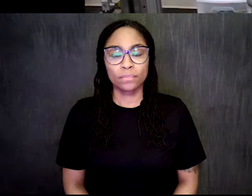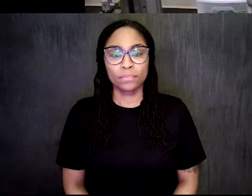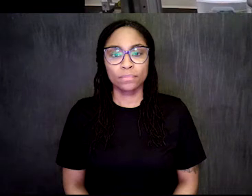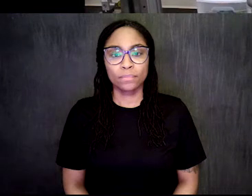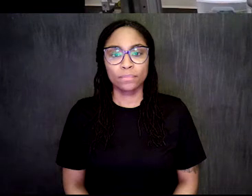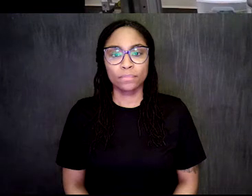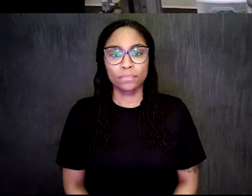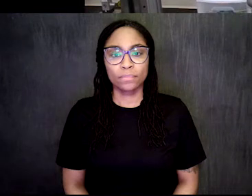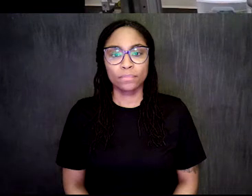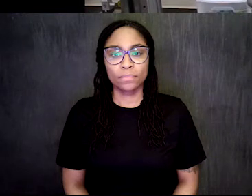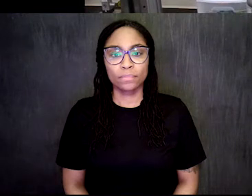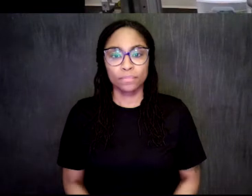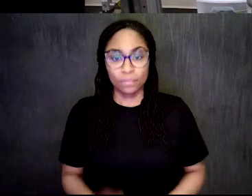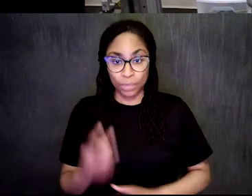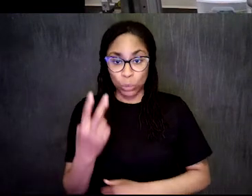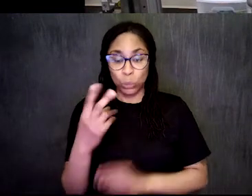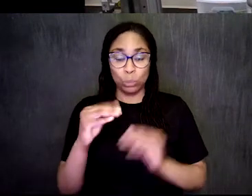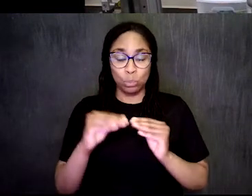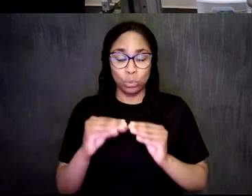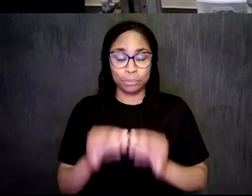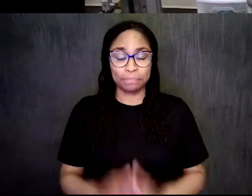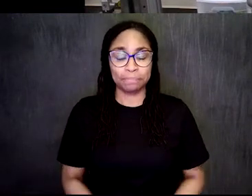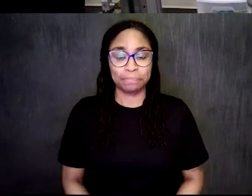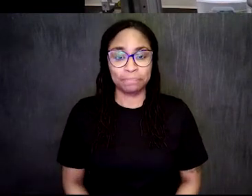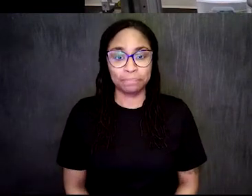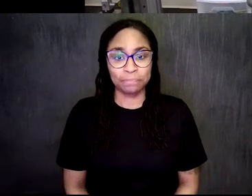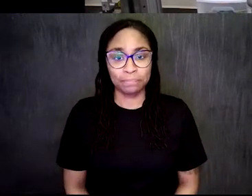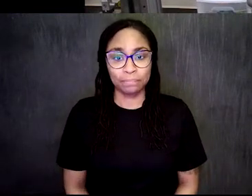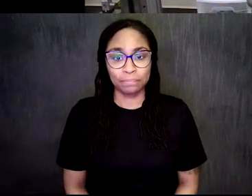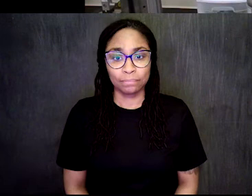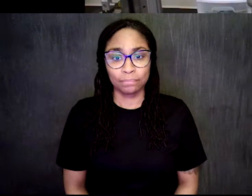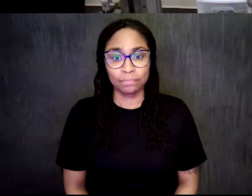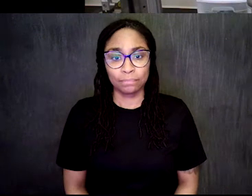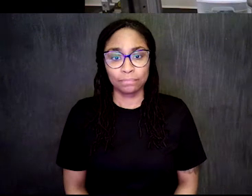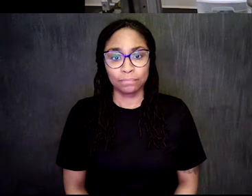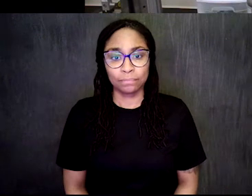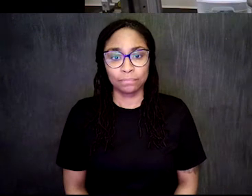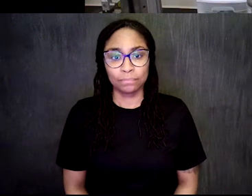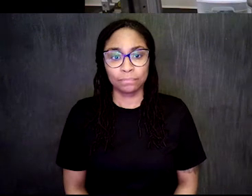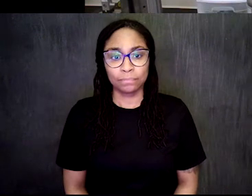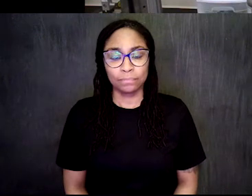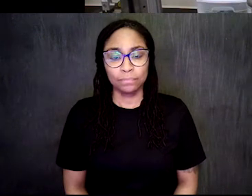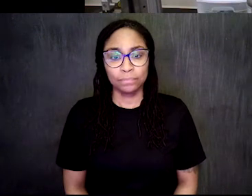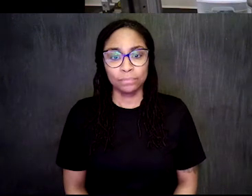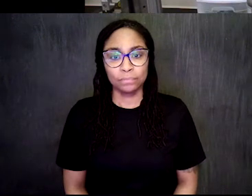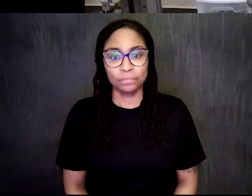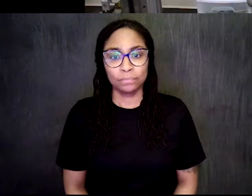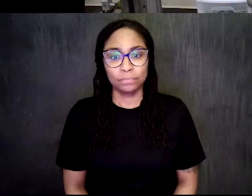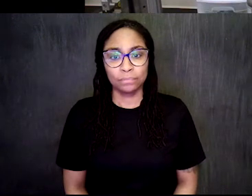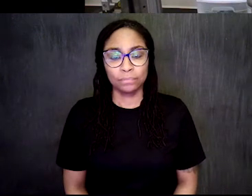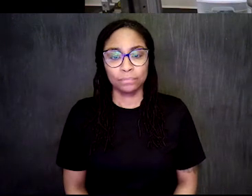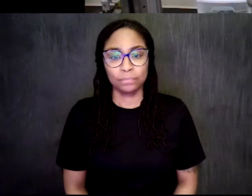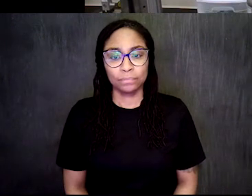Exhale. Bring those knees in. 2 more. Inhale.